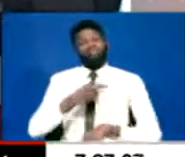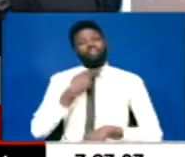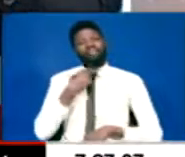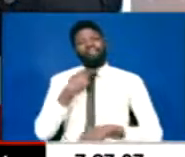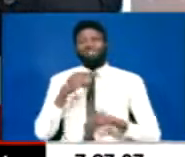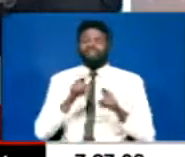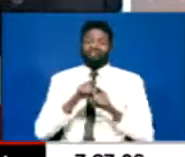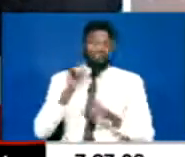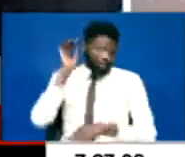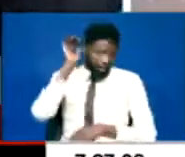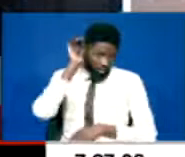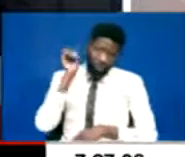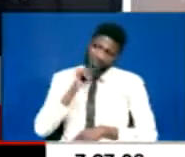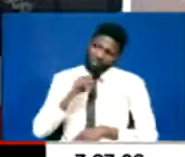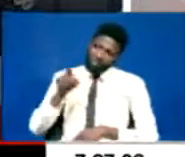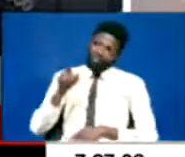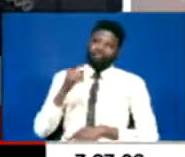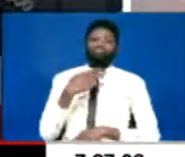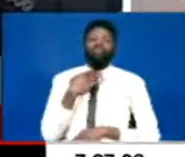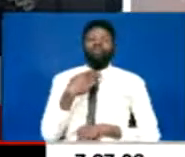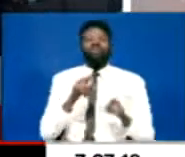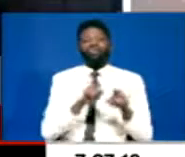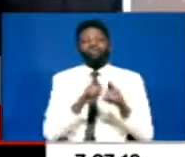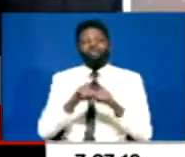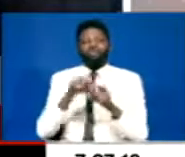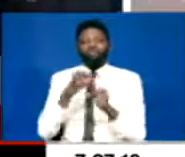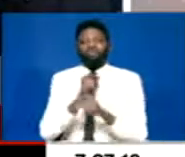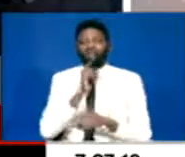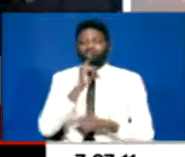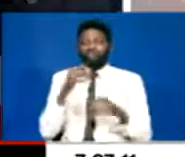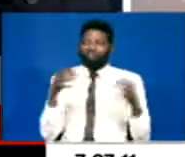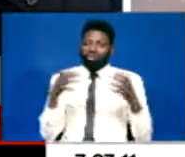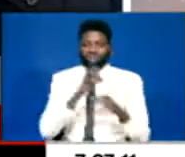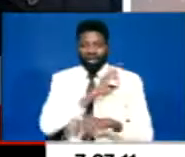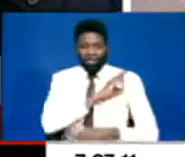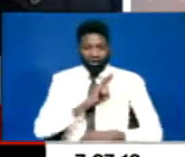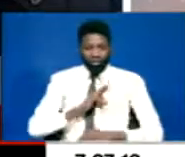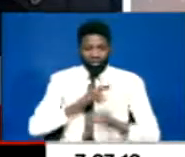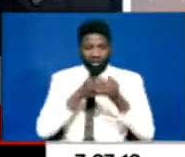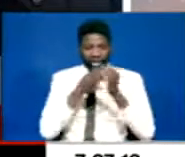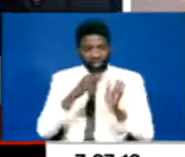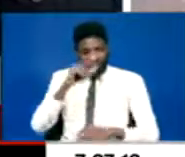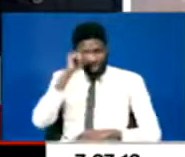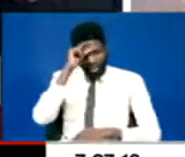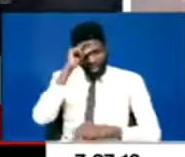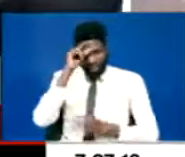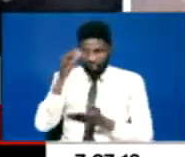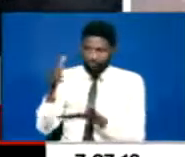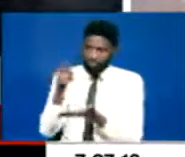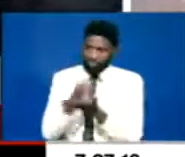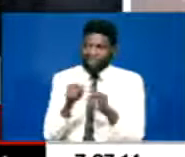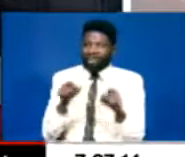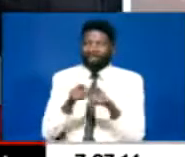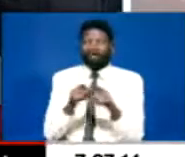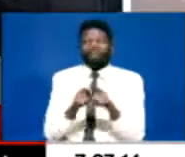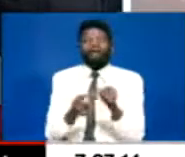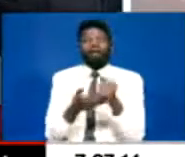to ensure that the clergy are employed by government as part of dispute